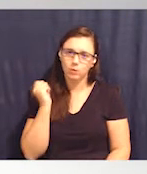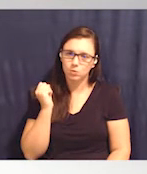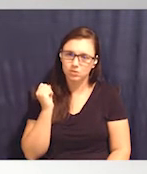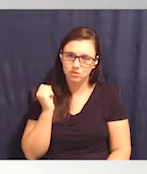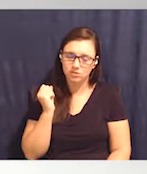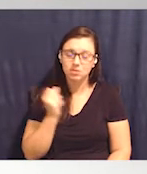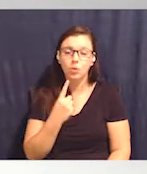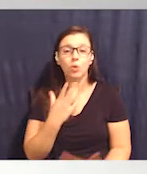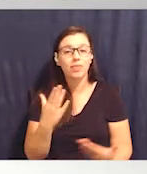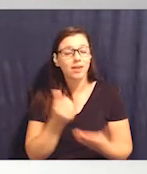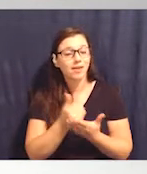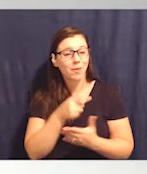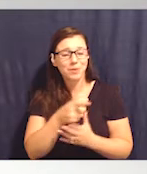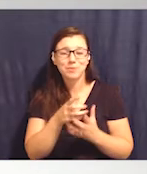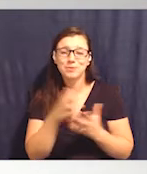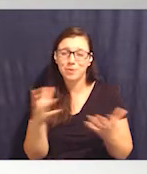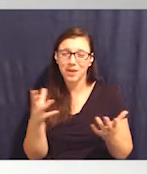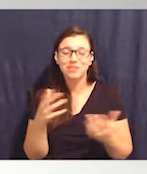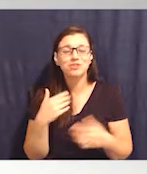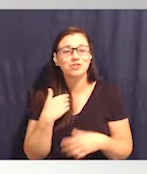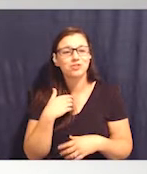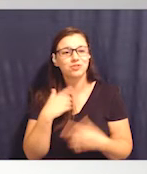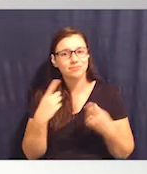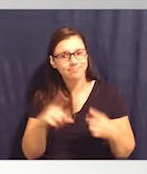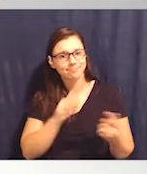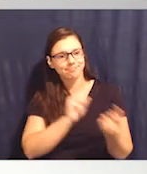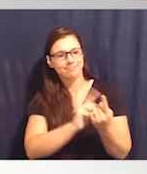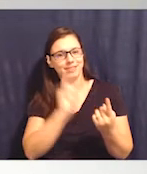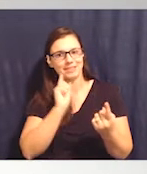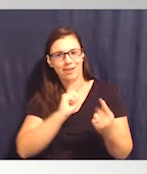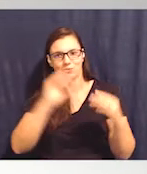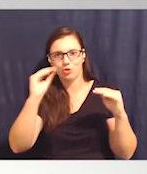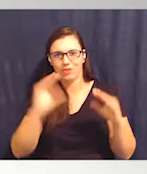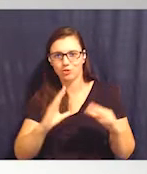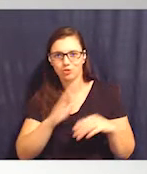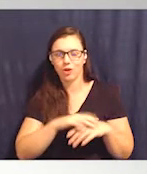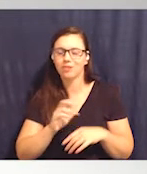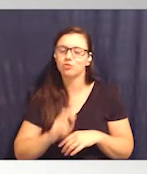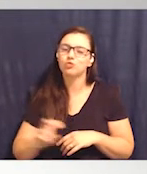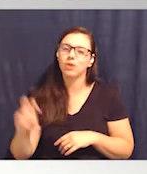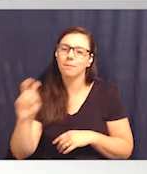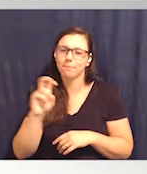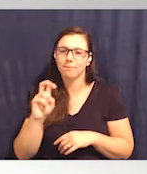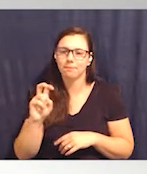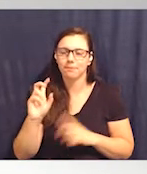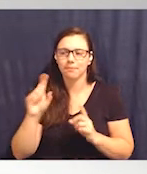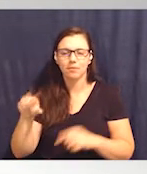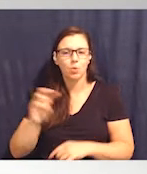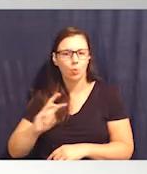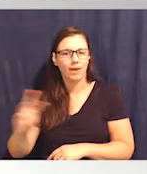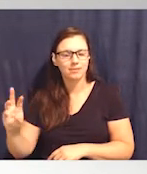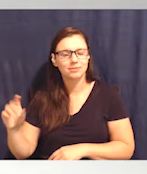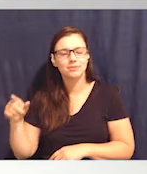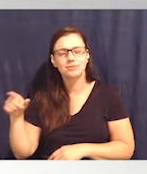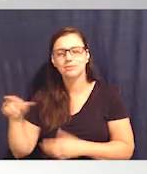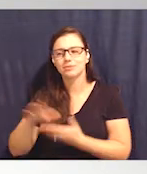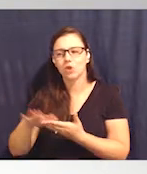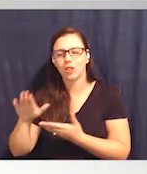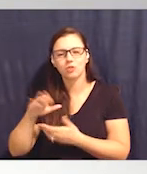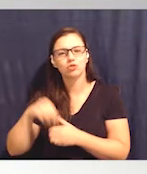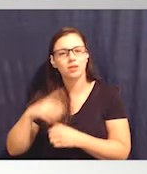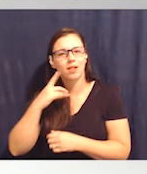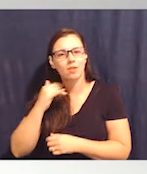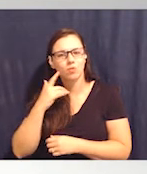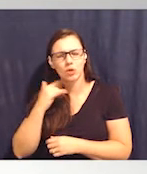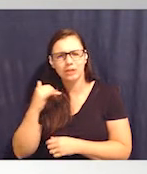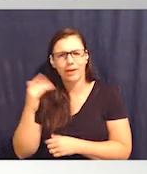into a professor who was deaf on a trip out west. He was at a college somewhere in California. I don't remember now. It's been